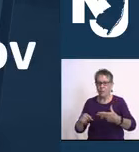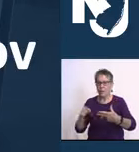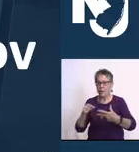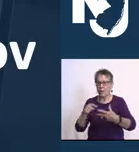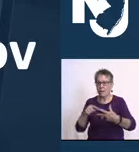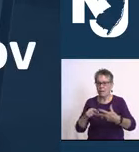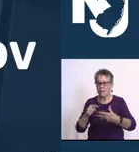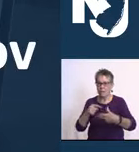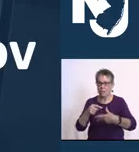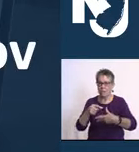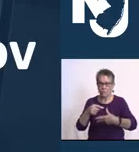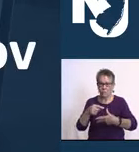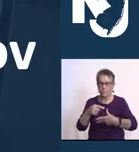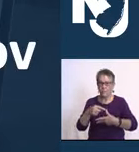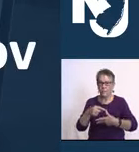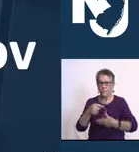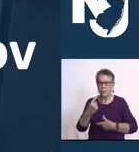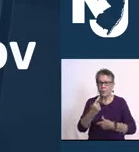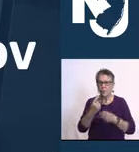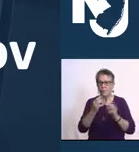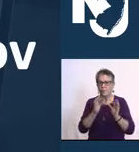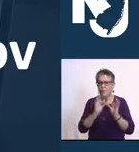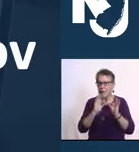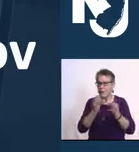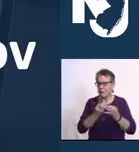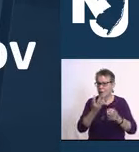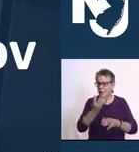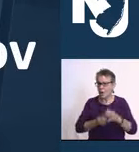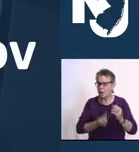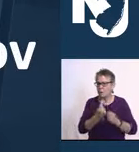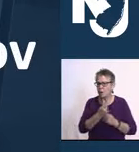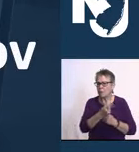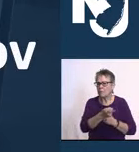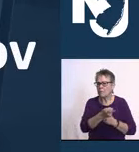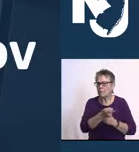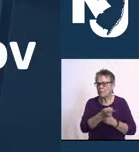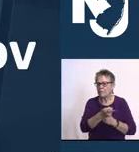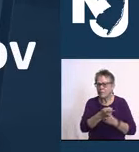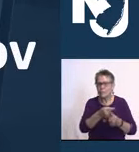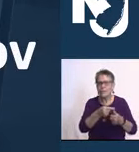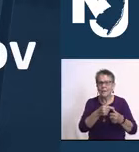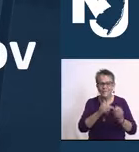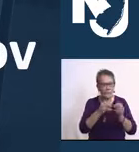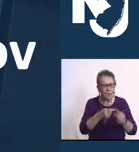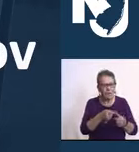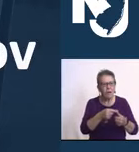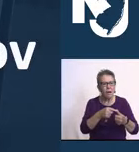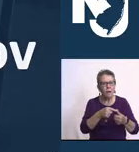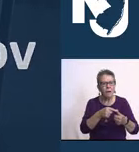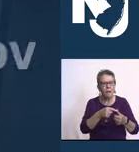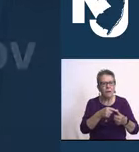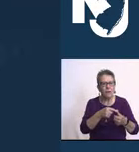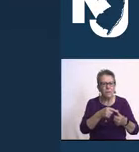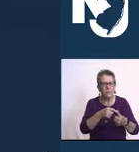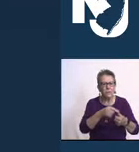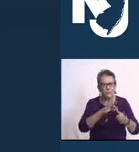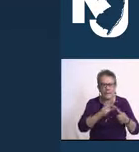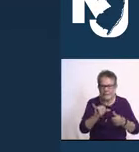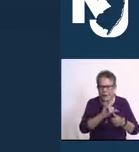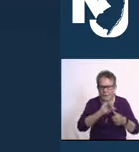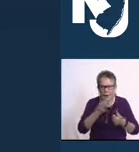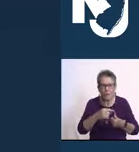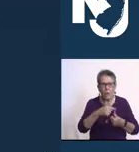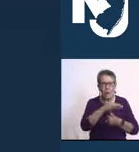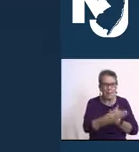I'm going to defer that family till when we next get together, which would be this coming Monday at 1 o'clock. First up is